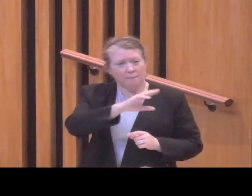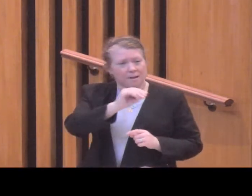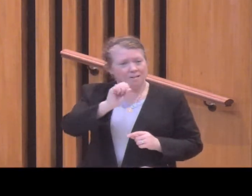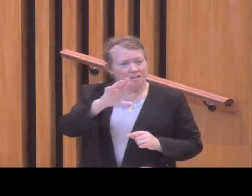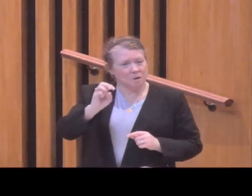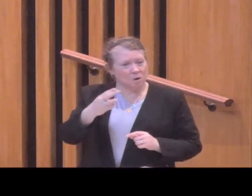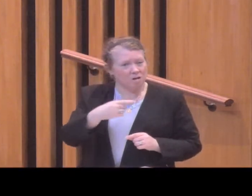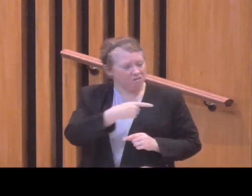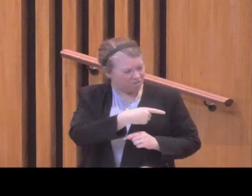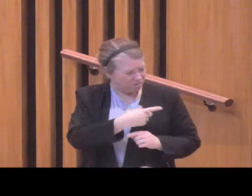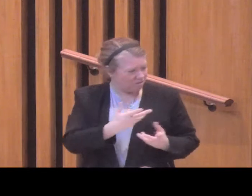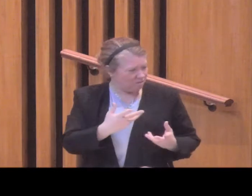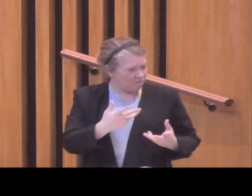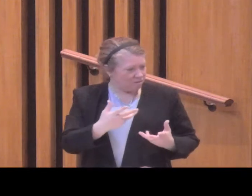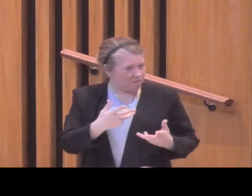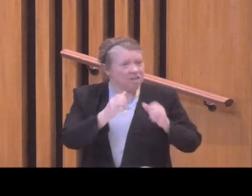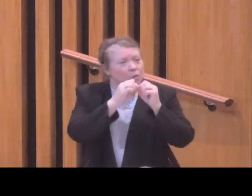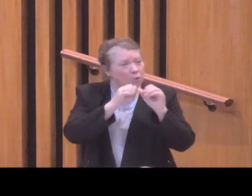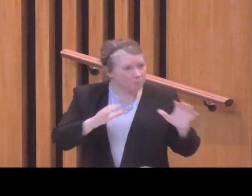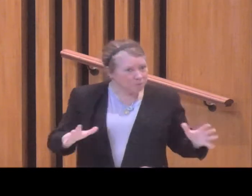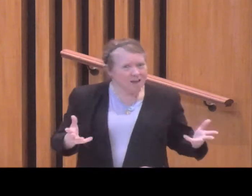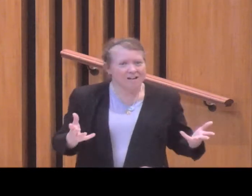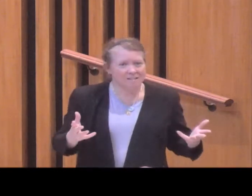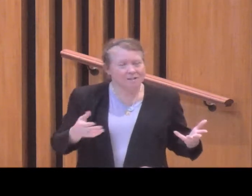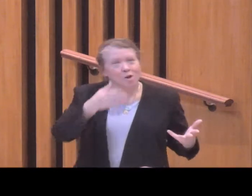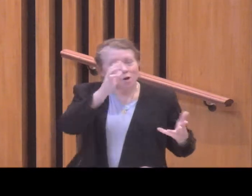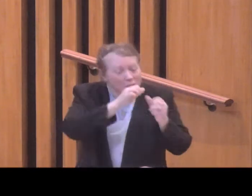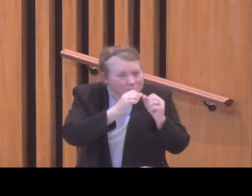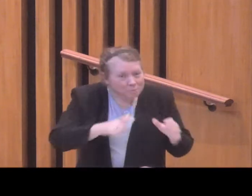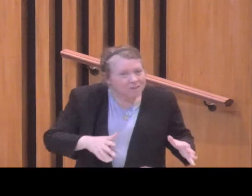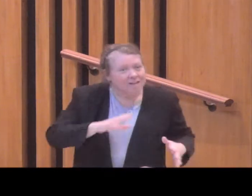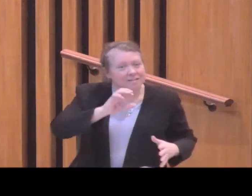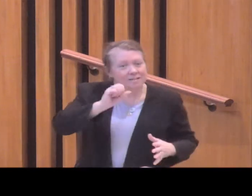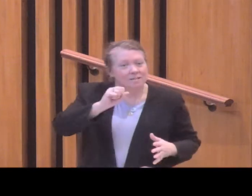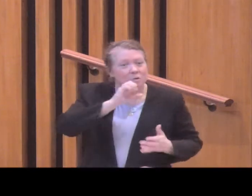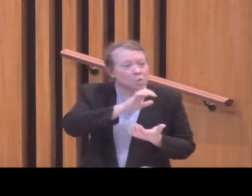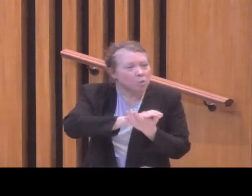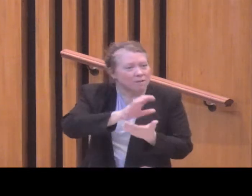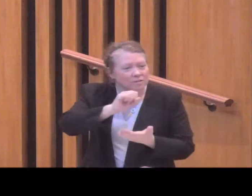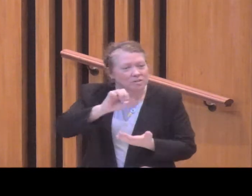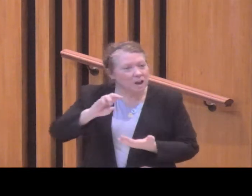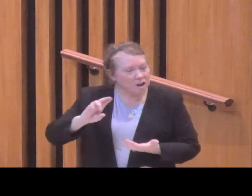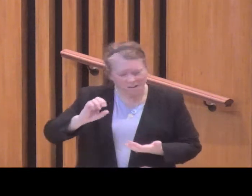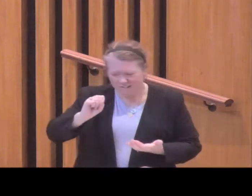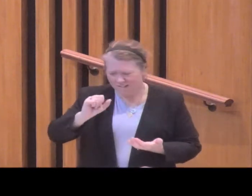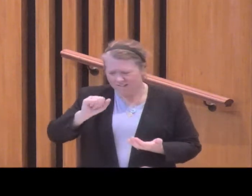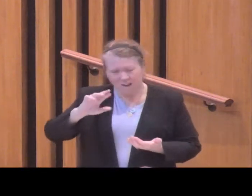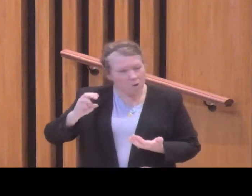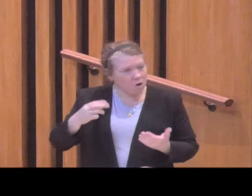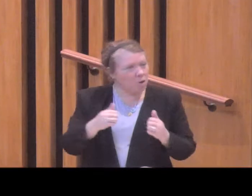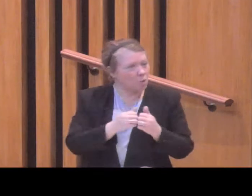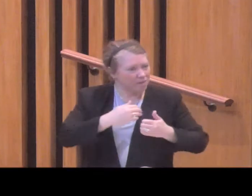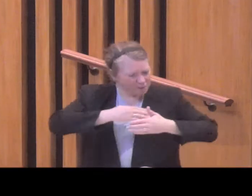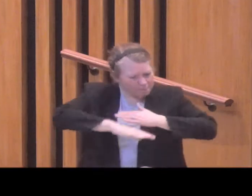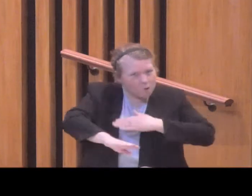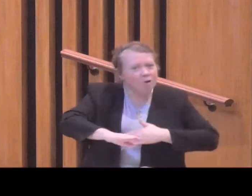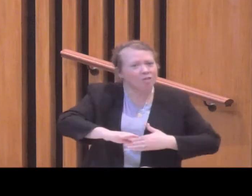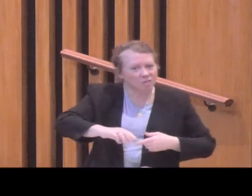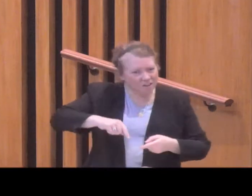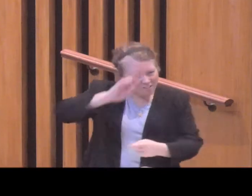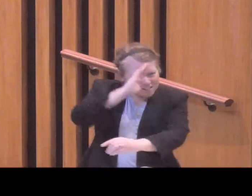blessed with a son, Isaac. the star of their hearts and